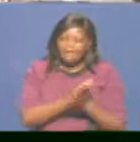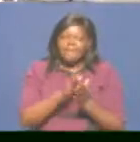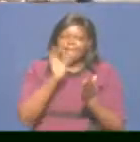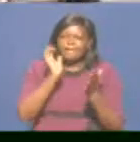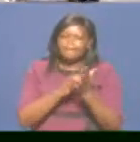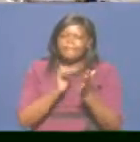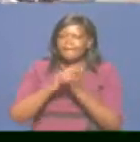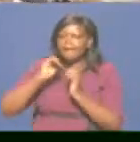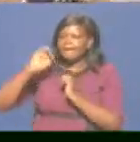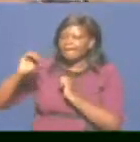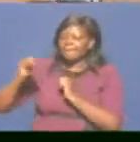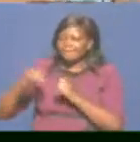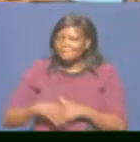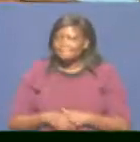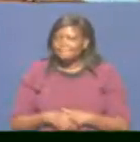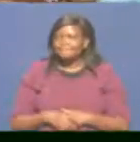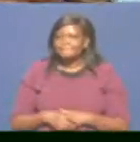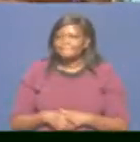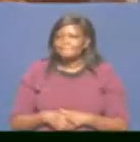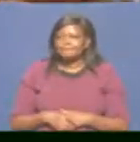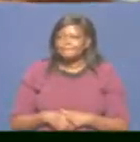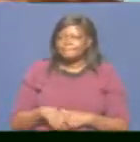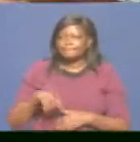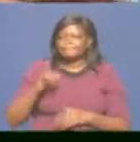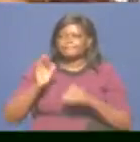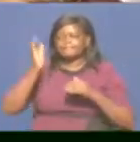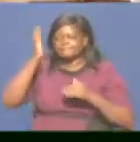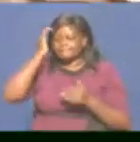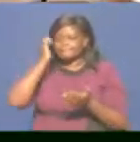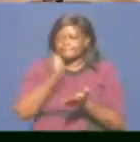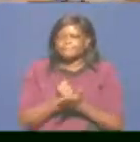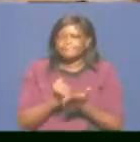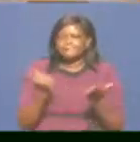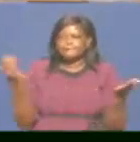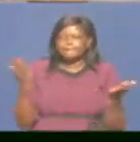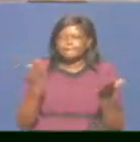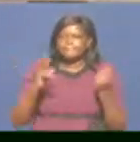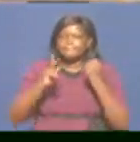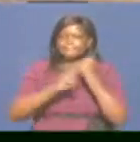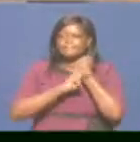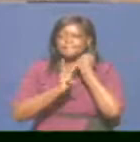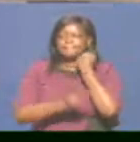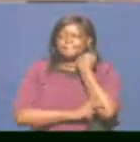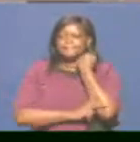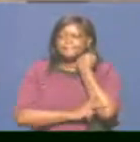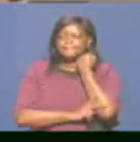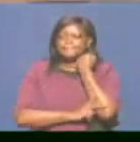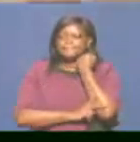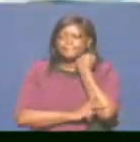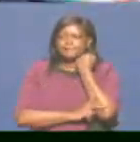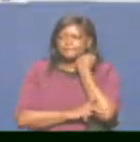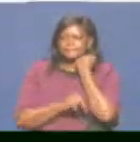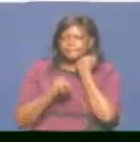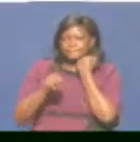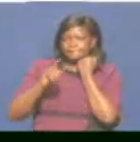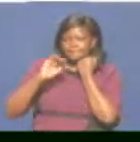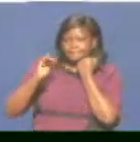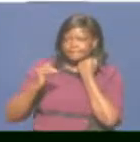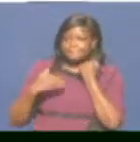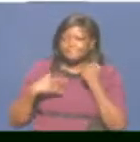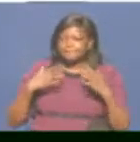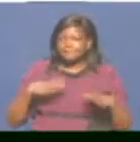counties. The county's headquarters are at Kirogoya. Kirinyaga County has a population